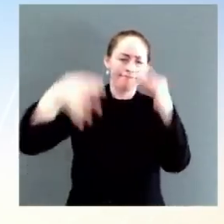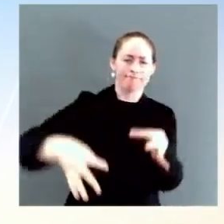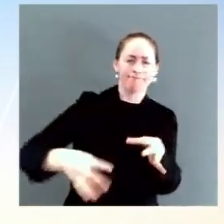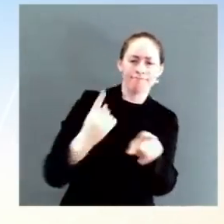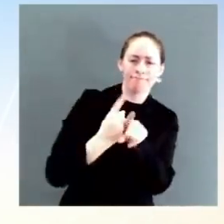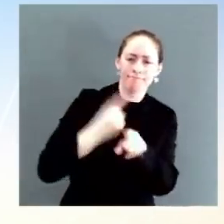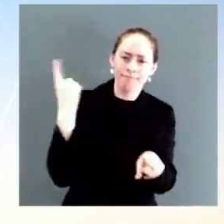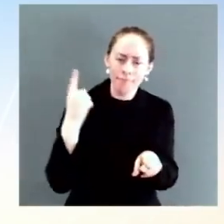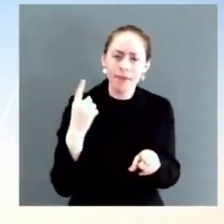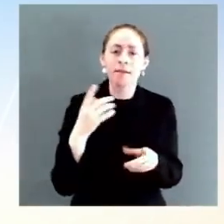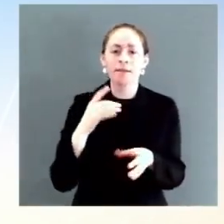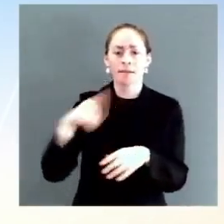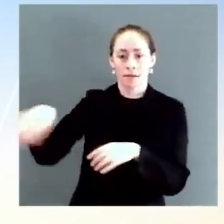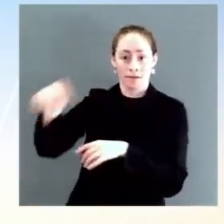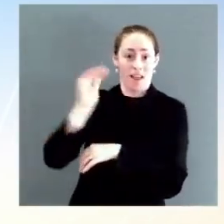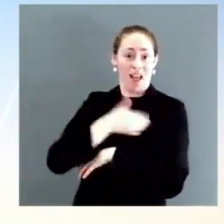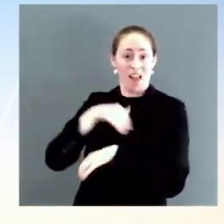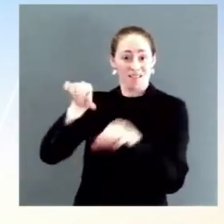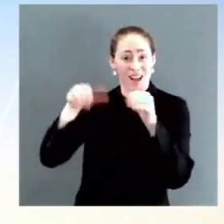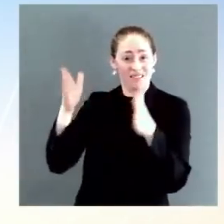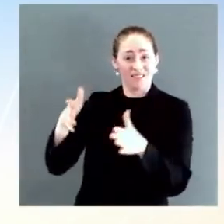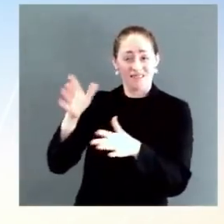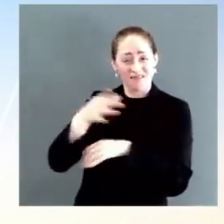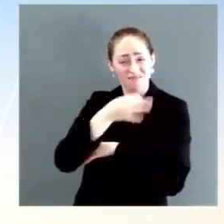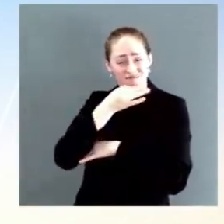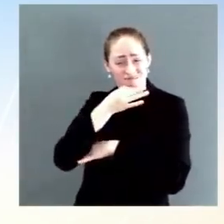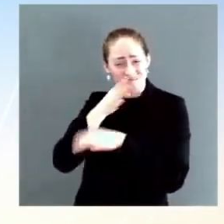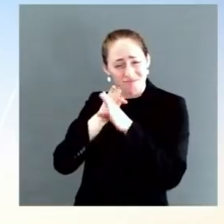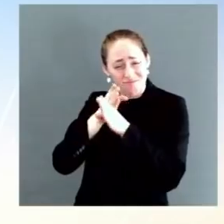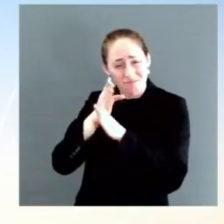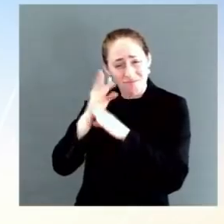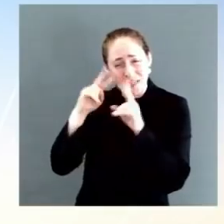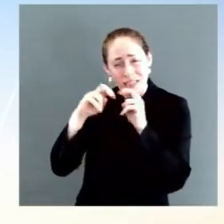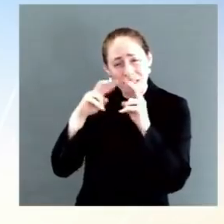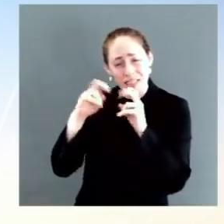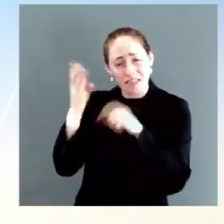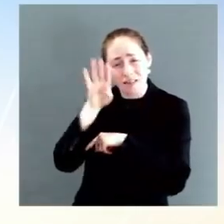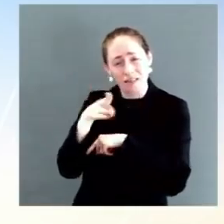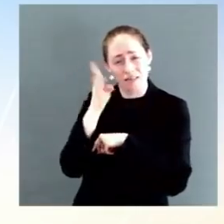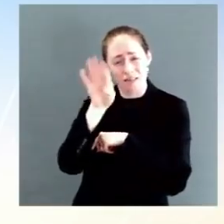about the countries in this, where we would put in place these